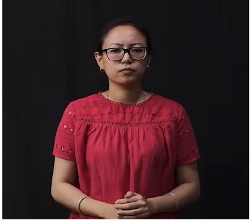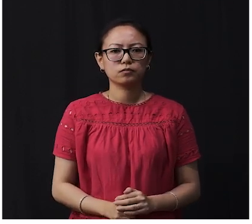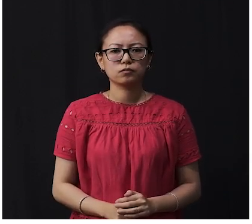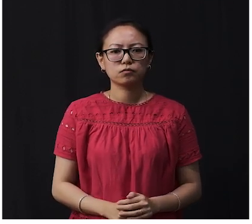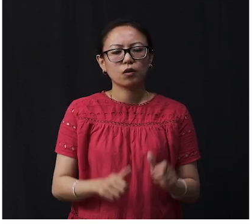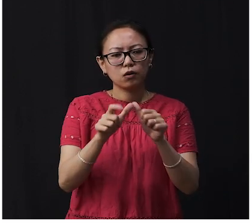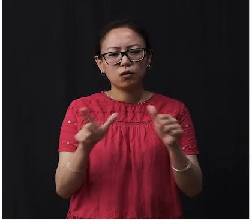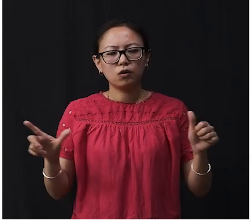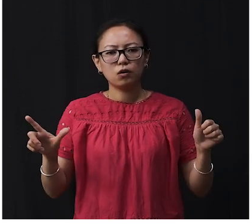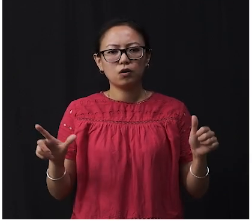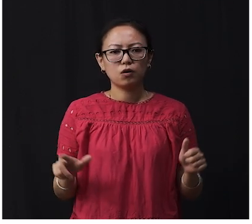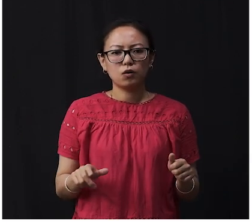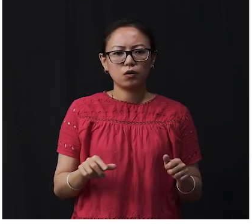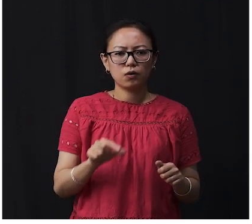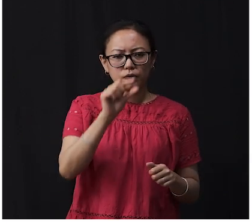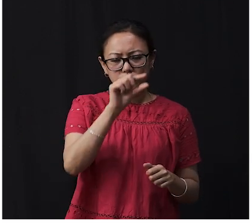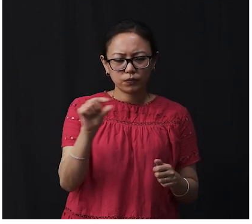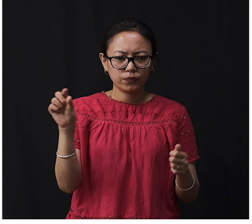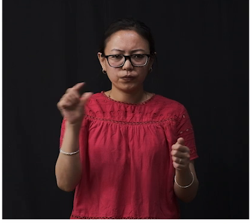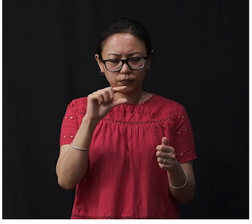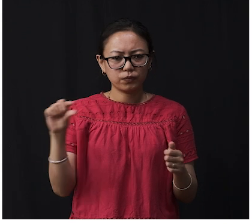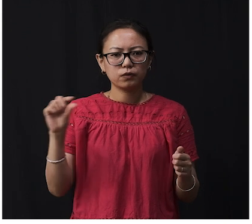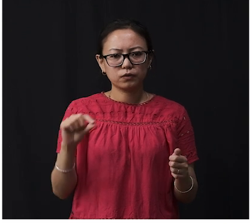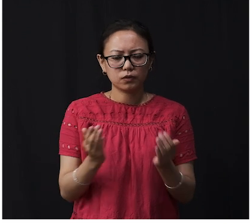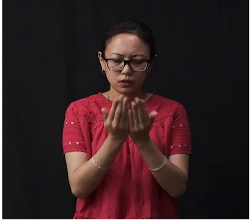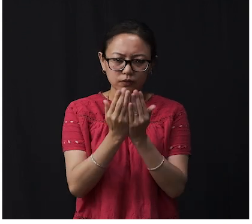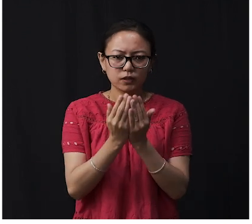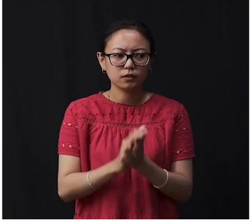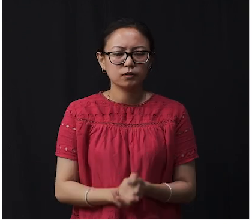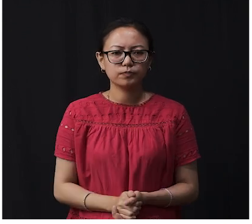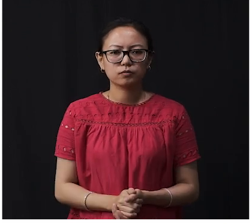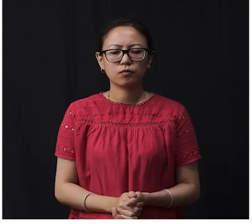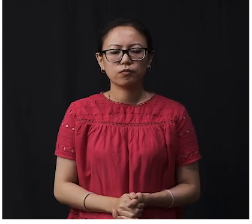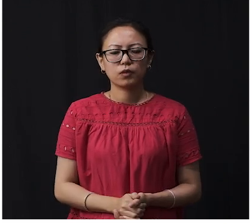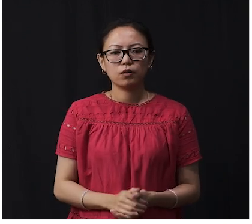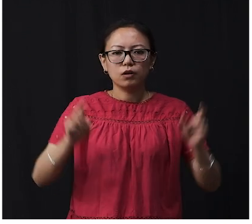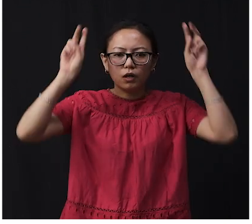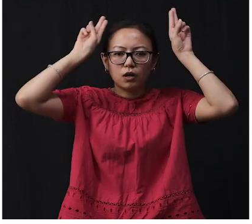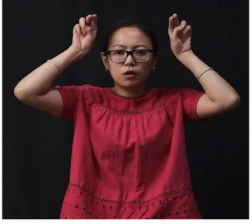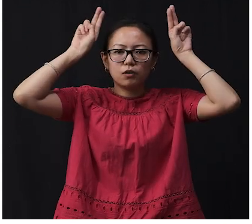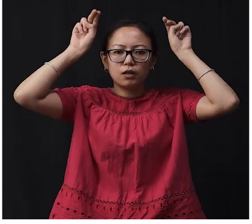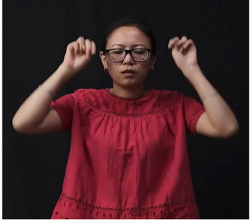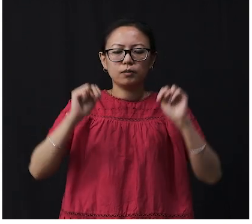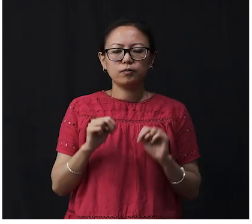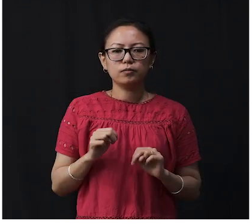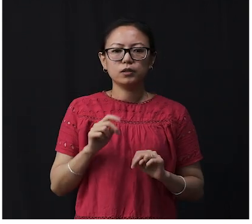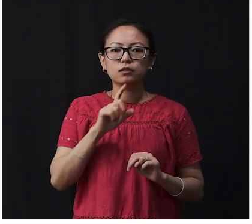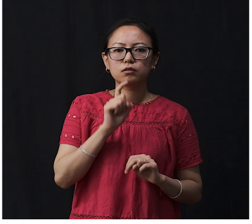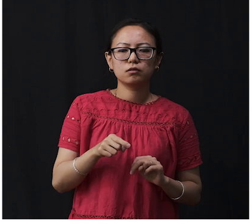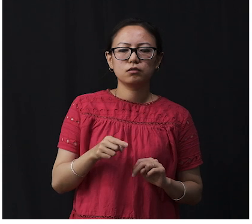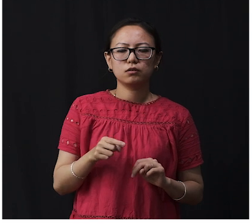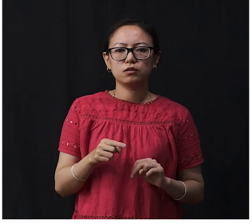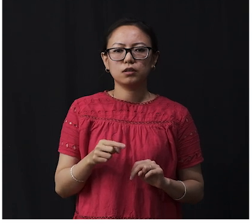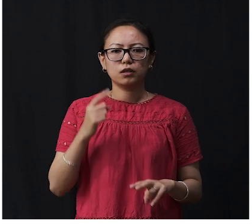one? The rabbit said, I shall bob mine like a little white flag to show when danger is near.